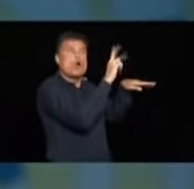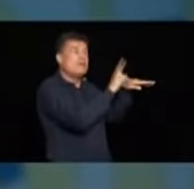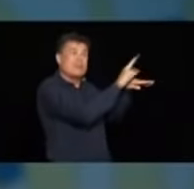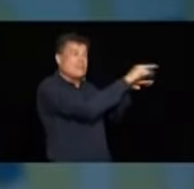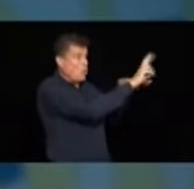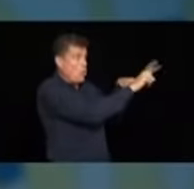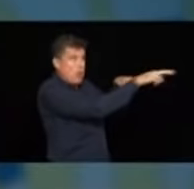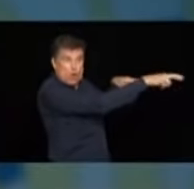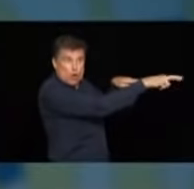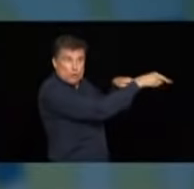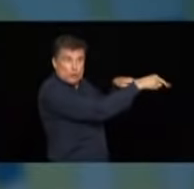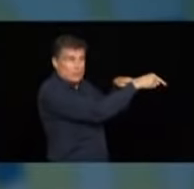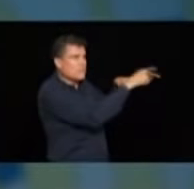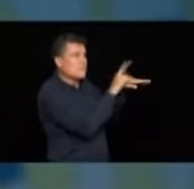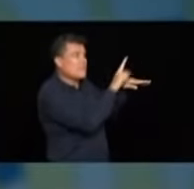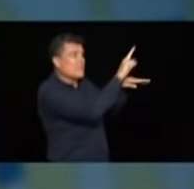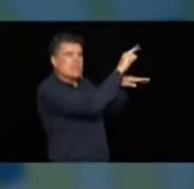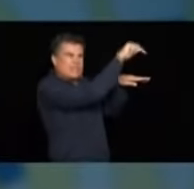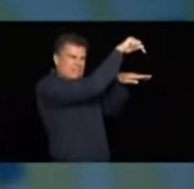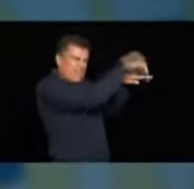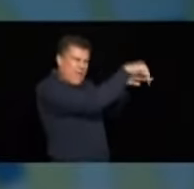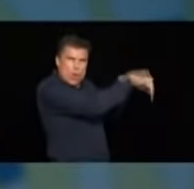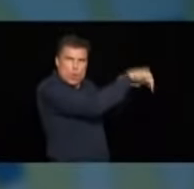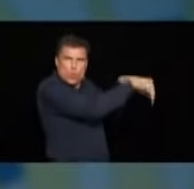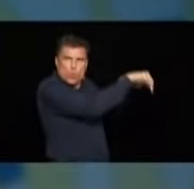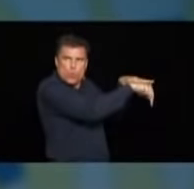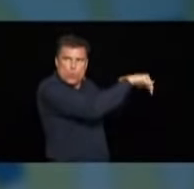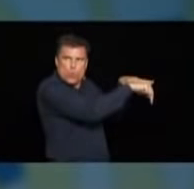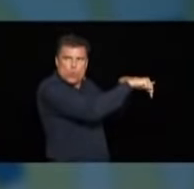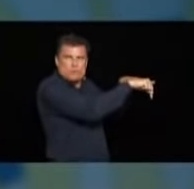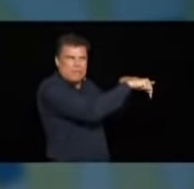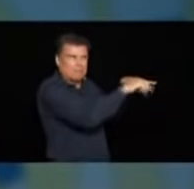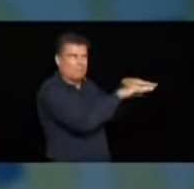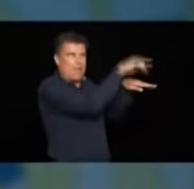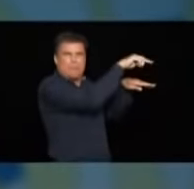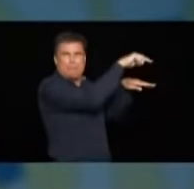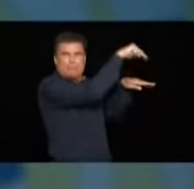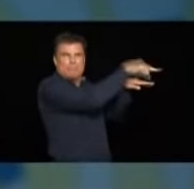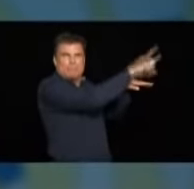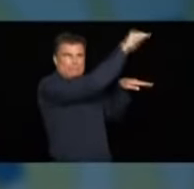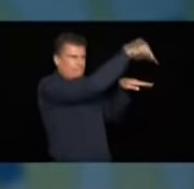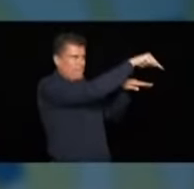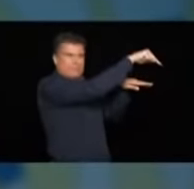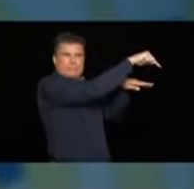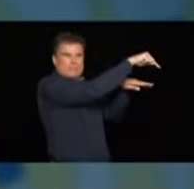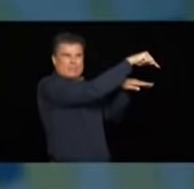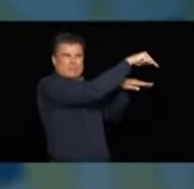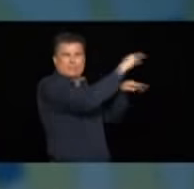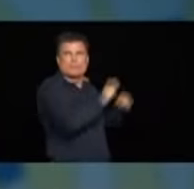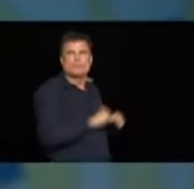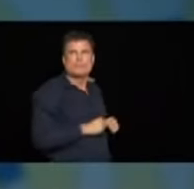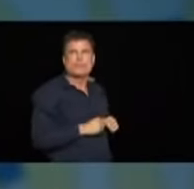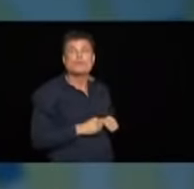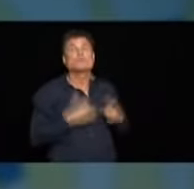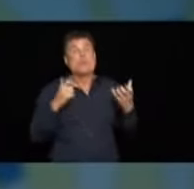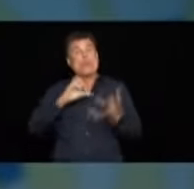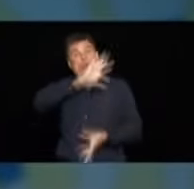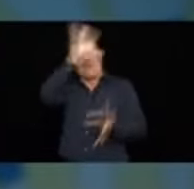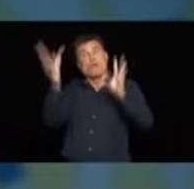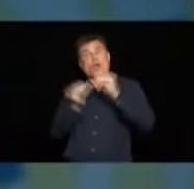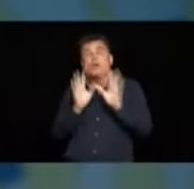province, but this is it's a movable number, and partly that reflects the fact that we still have low numbers